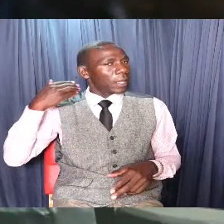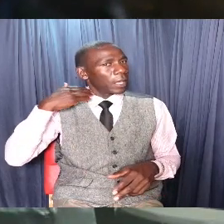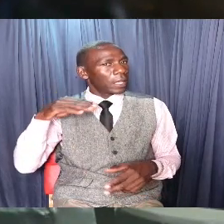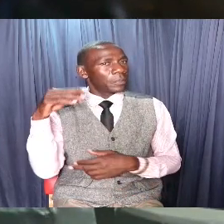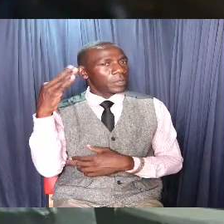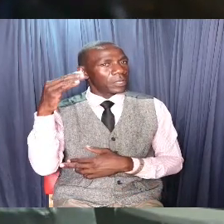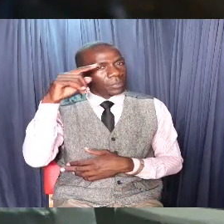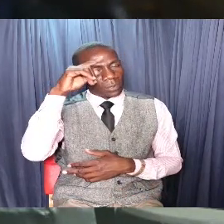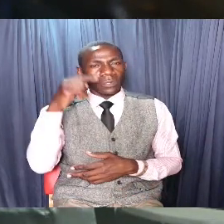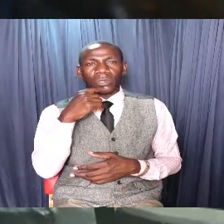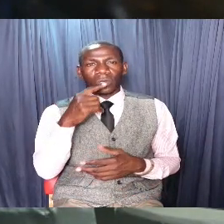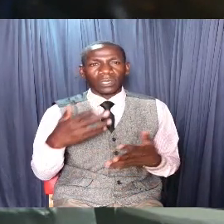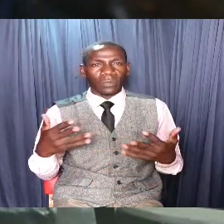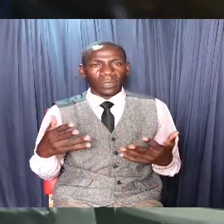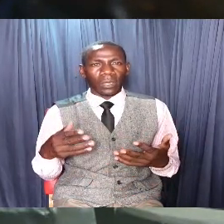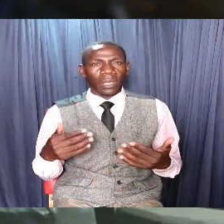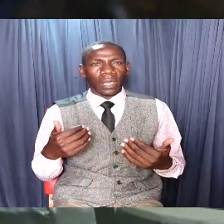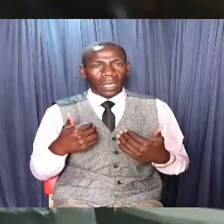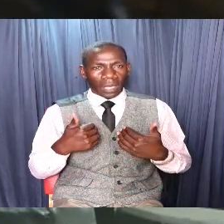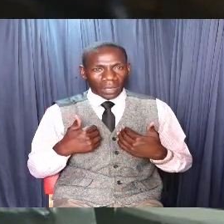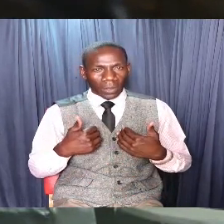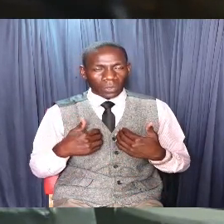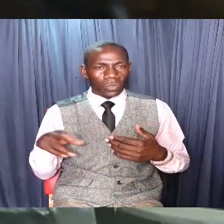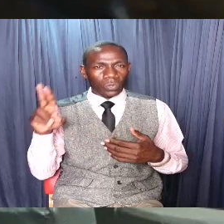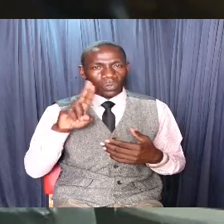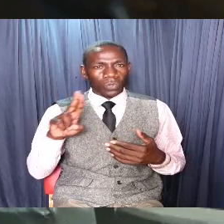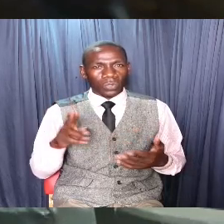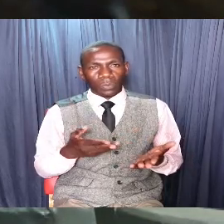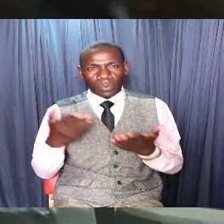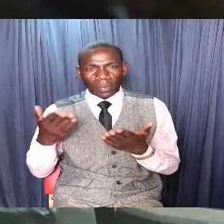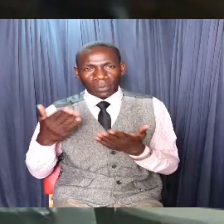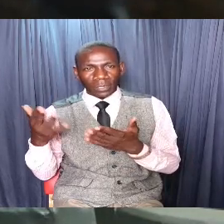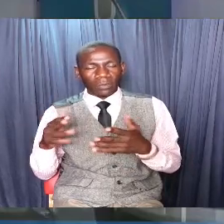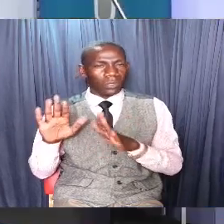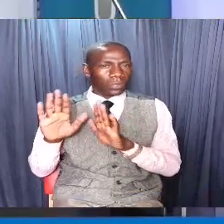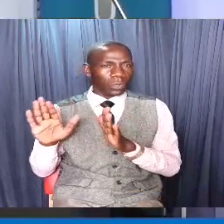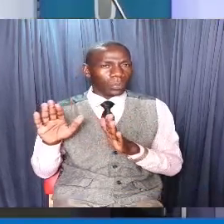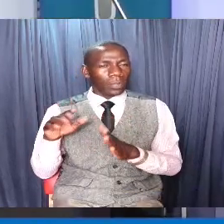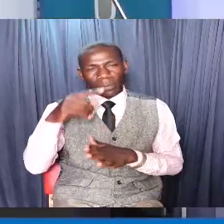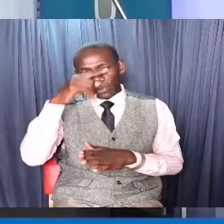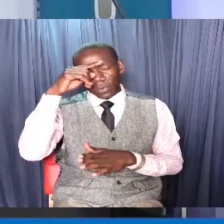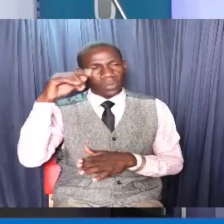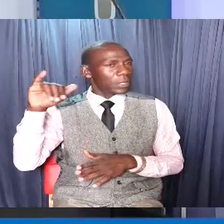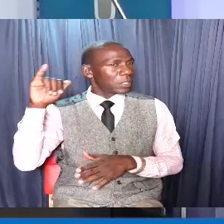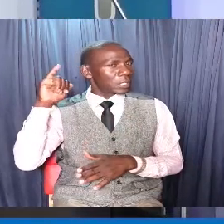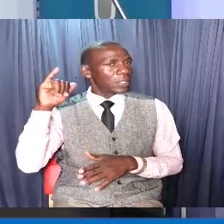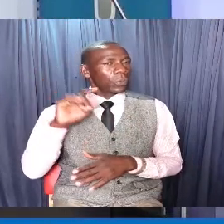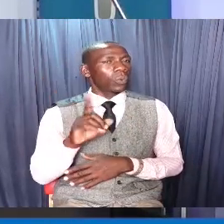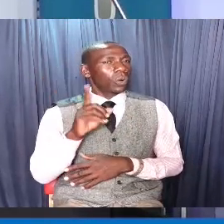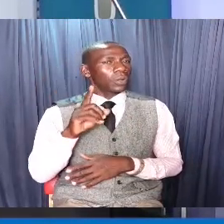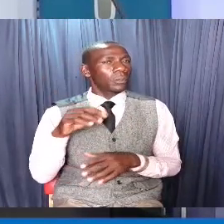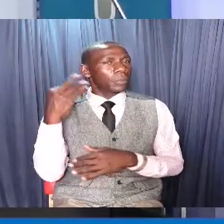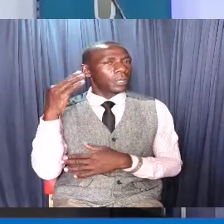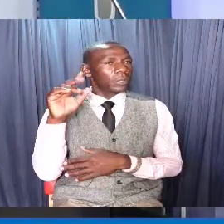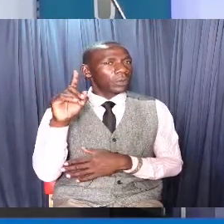something paining somewhere. Hata alikuwa na huduma kwake ataiacha. In fact he was provided maana jana alionya because yesterday the preacher warned